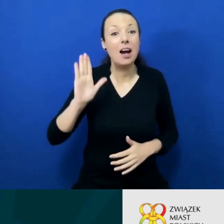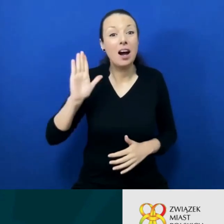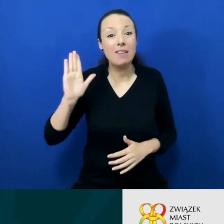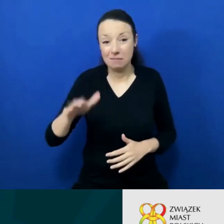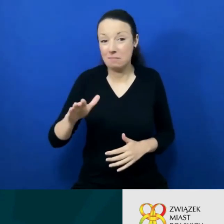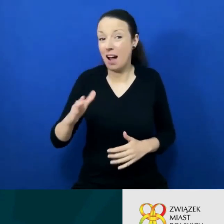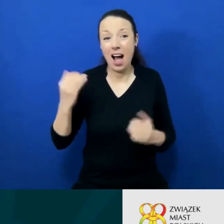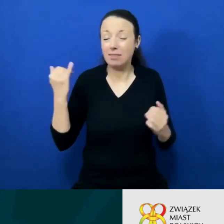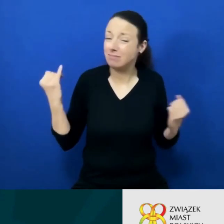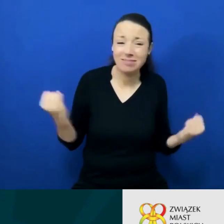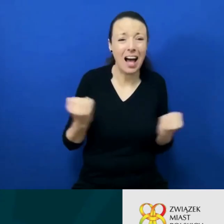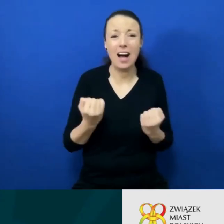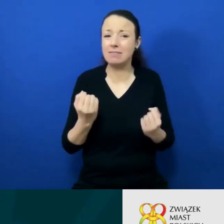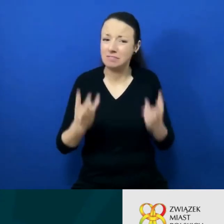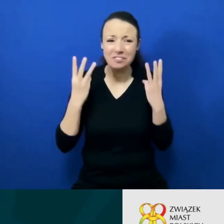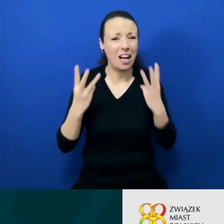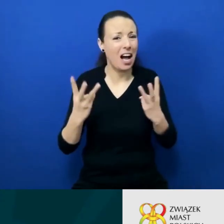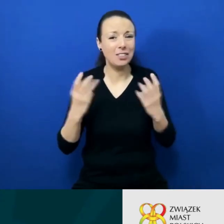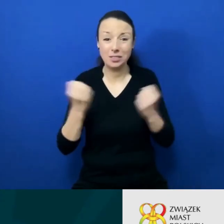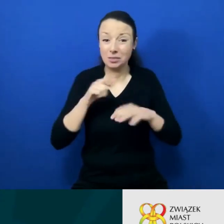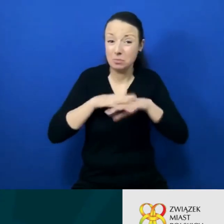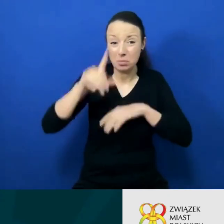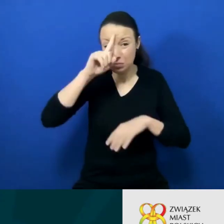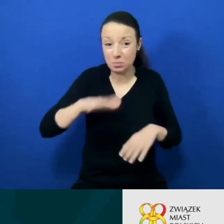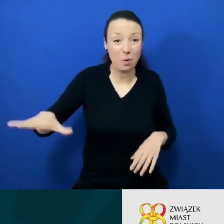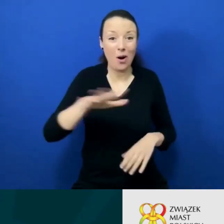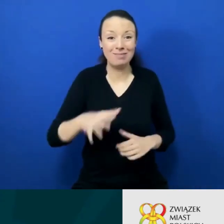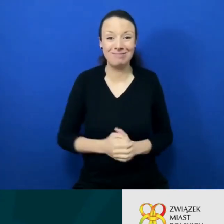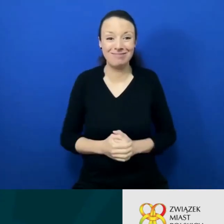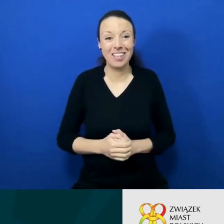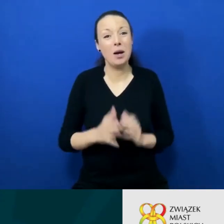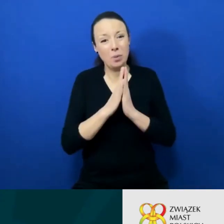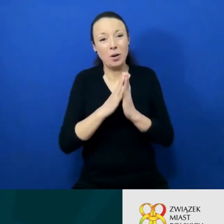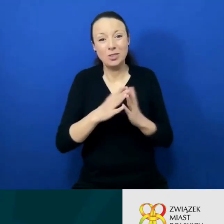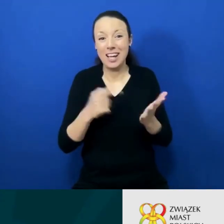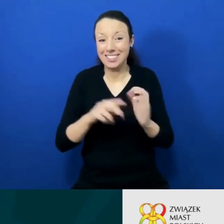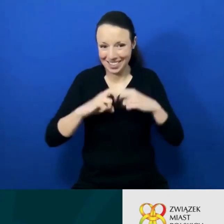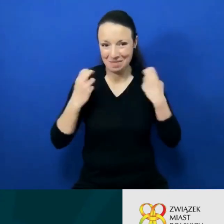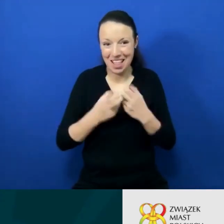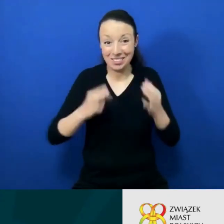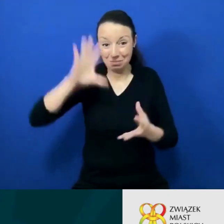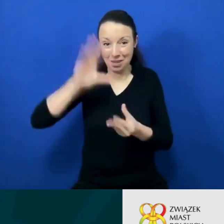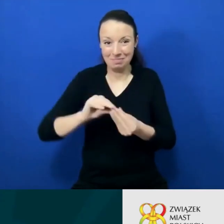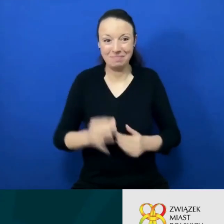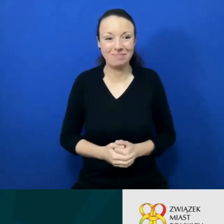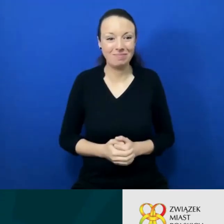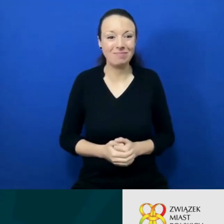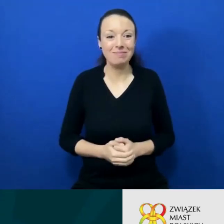spatial planning has always had a very strong social dimension. To sum up our